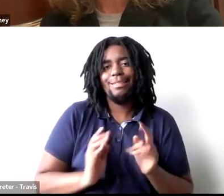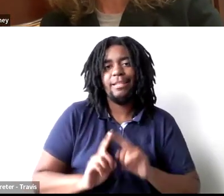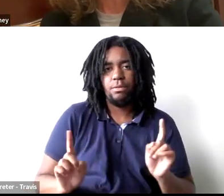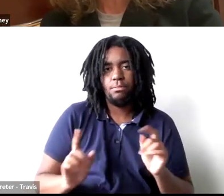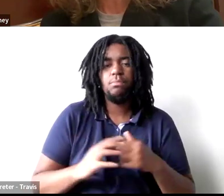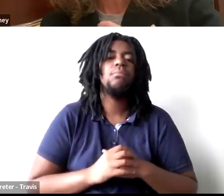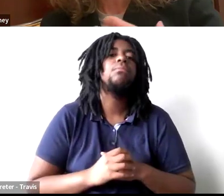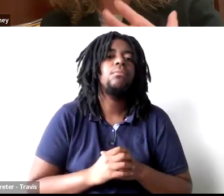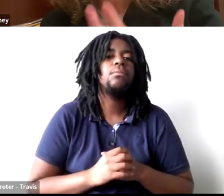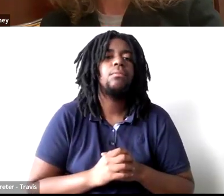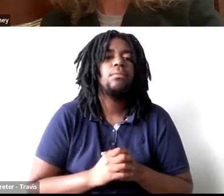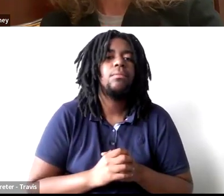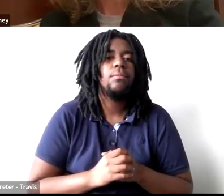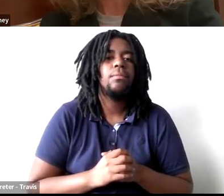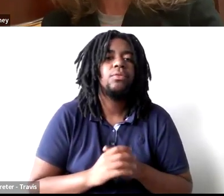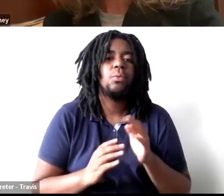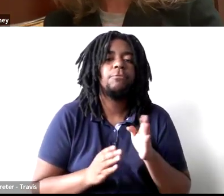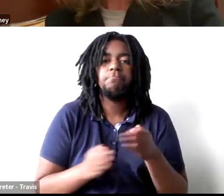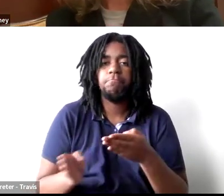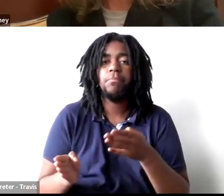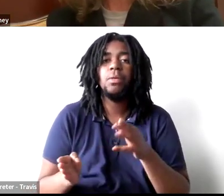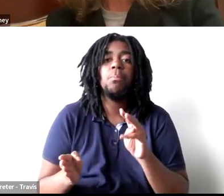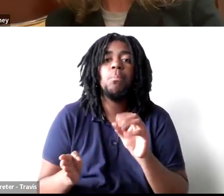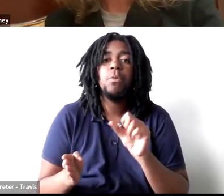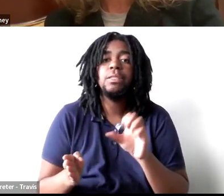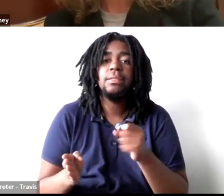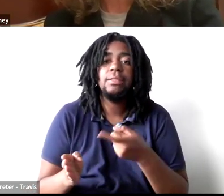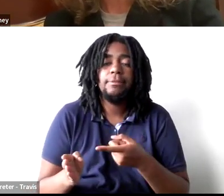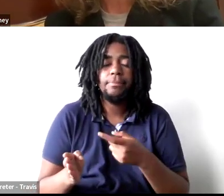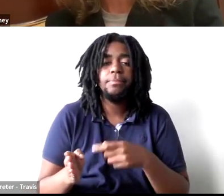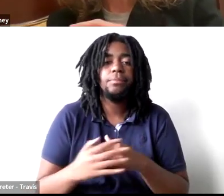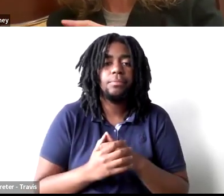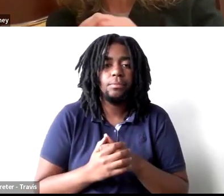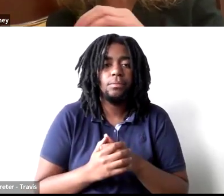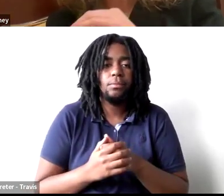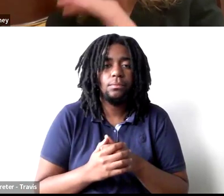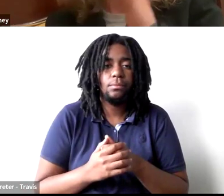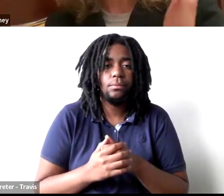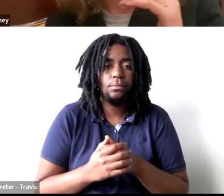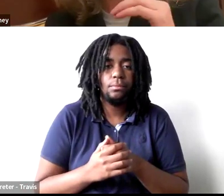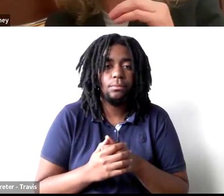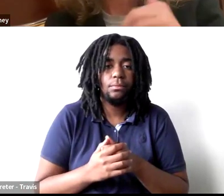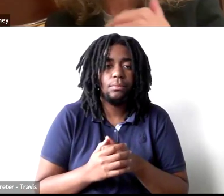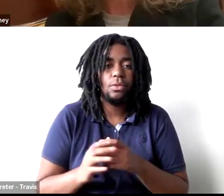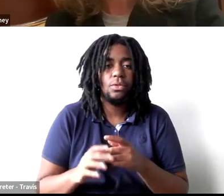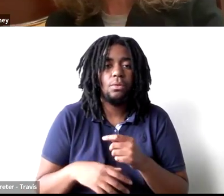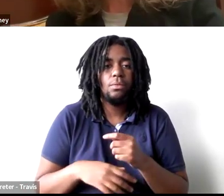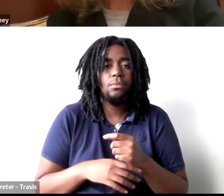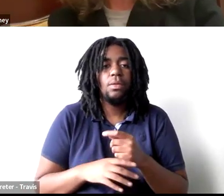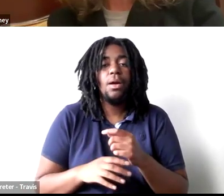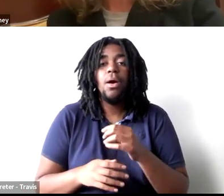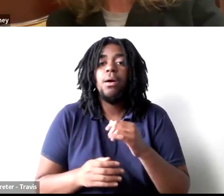let's first focus on Moses right now. So he was taking something that was made as a tracing around the